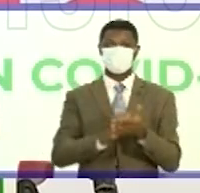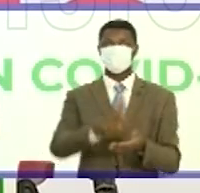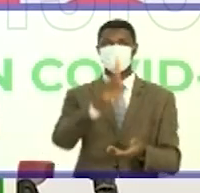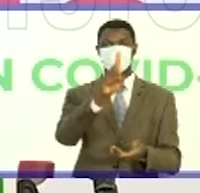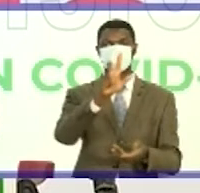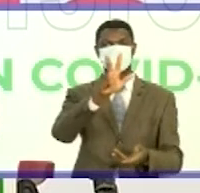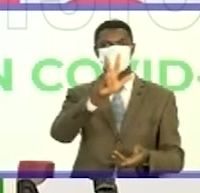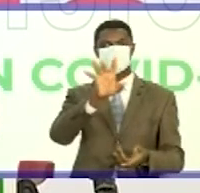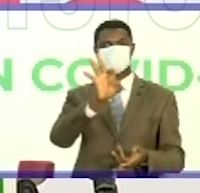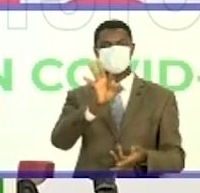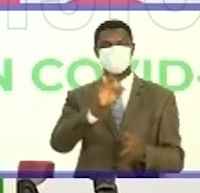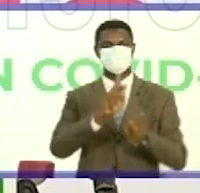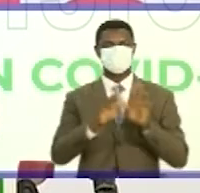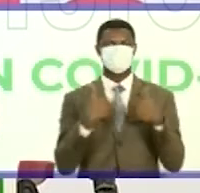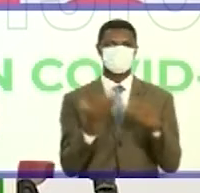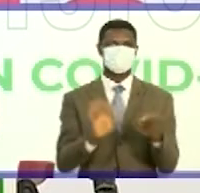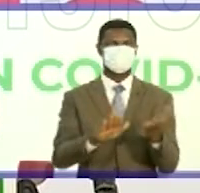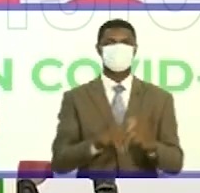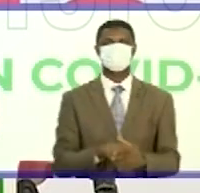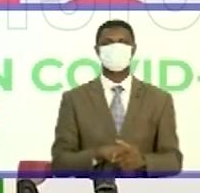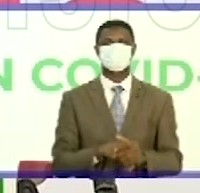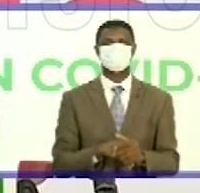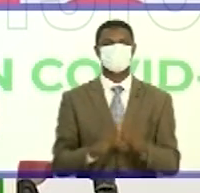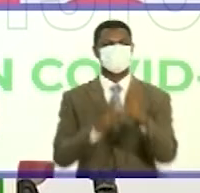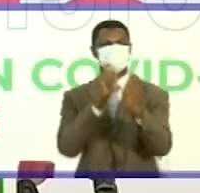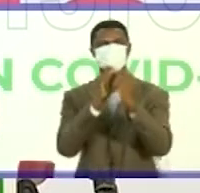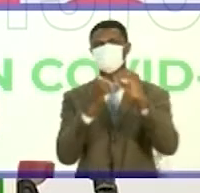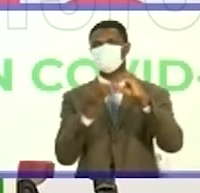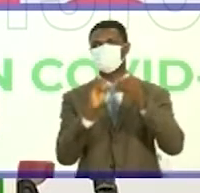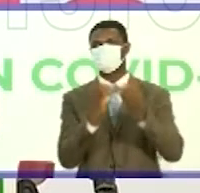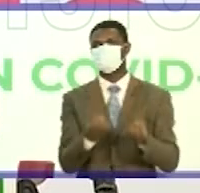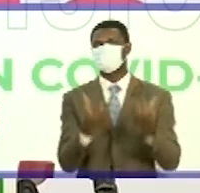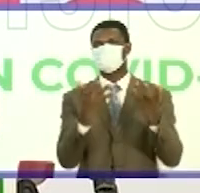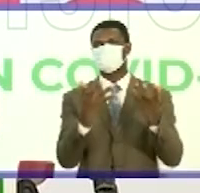14,139 fatalities. And in terms of absolute figures,